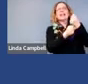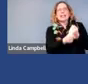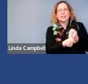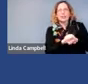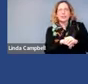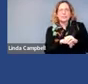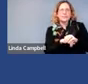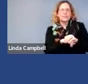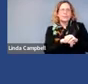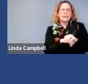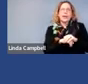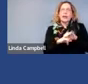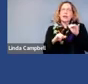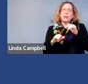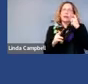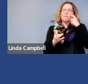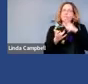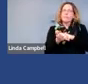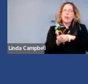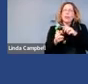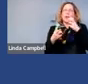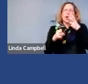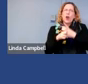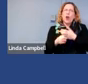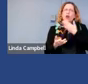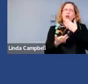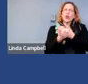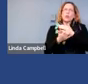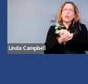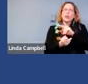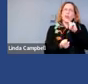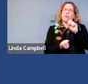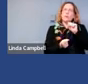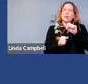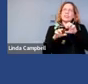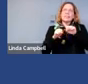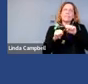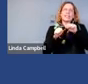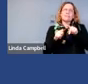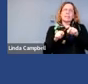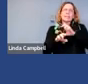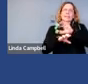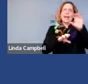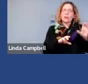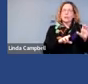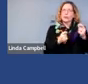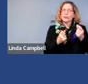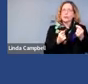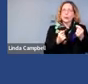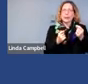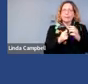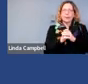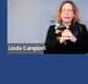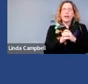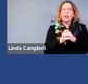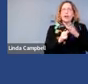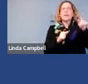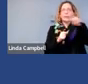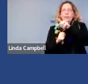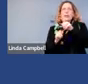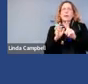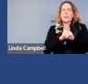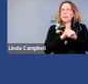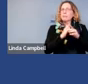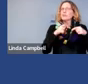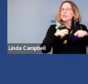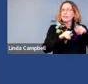working together with me for many, many years now, and also the hard work of the Nova Scotia Invasive Species Councils and all the work that